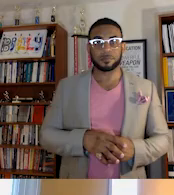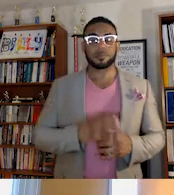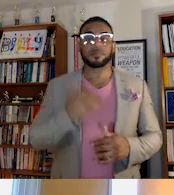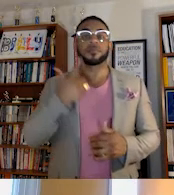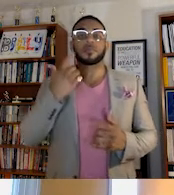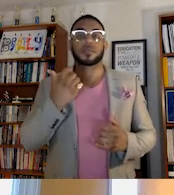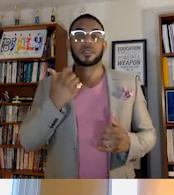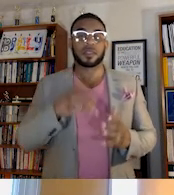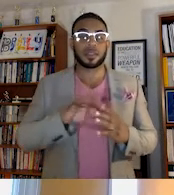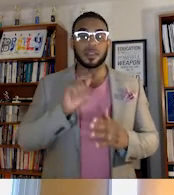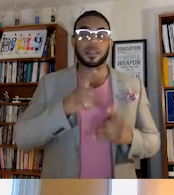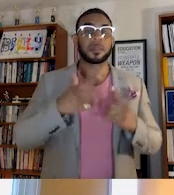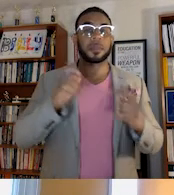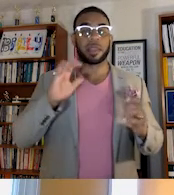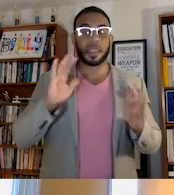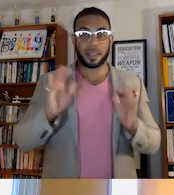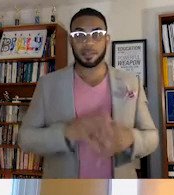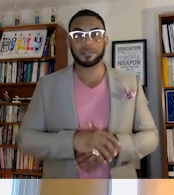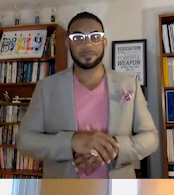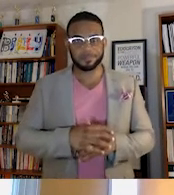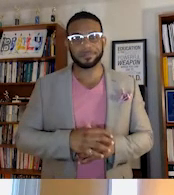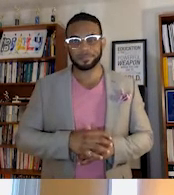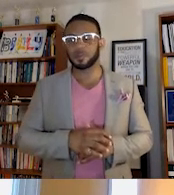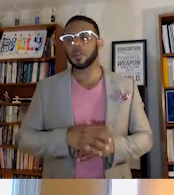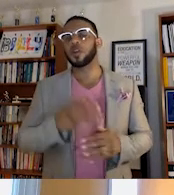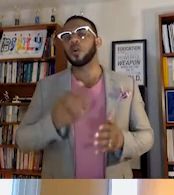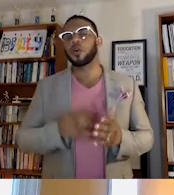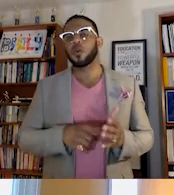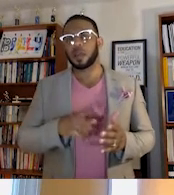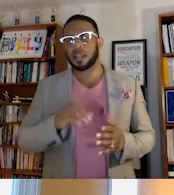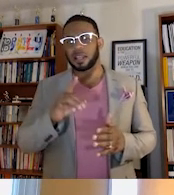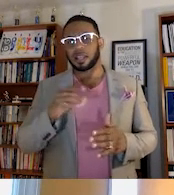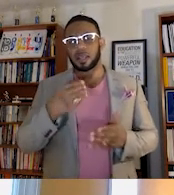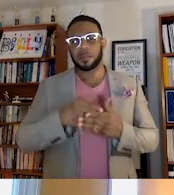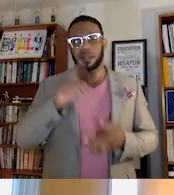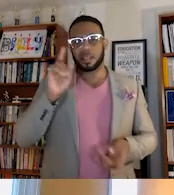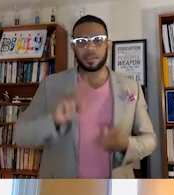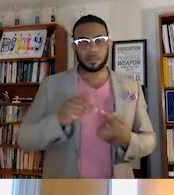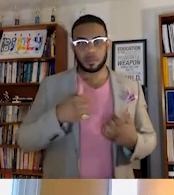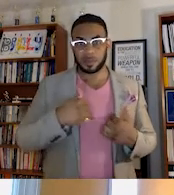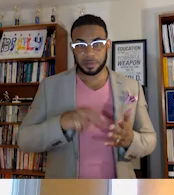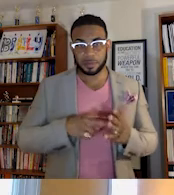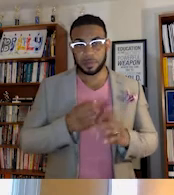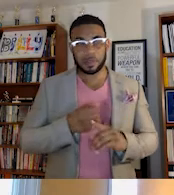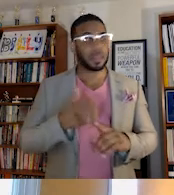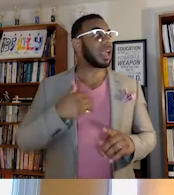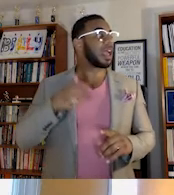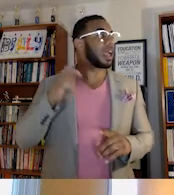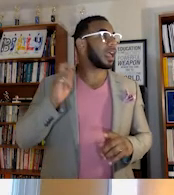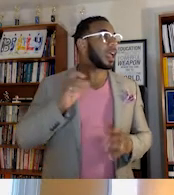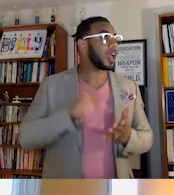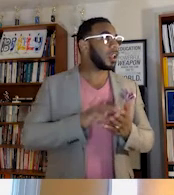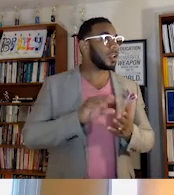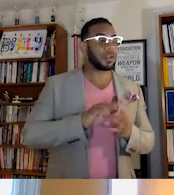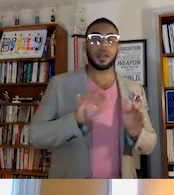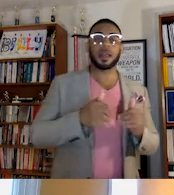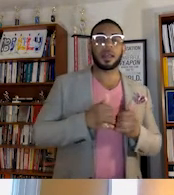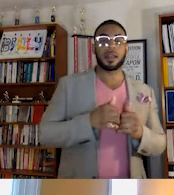So that's a big contrast there. What is defunding to me? I